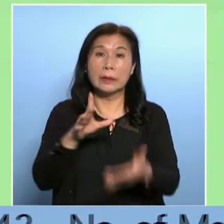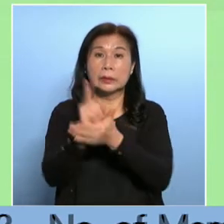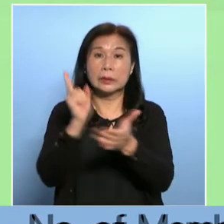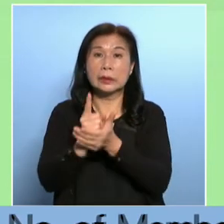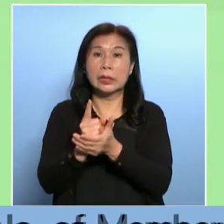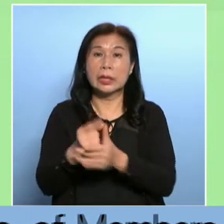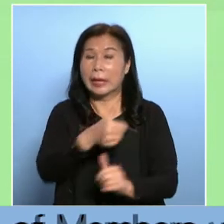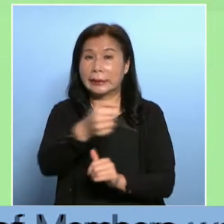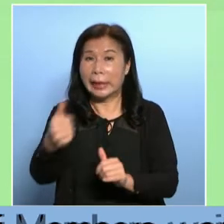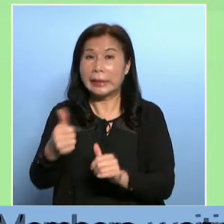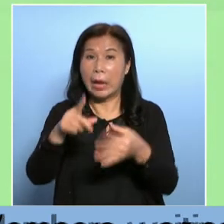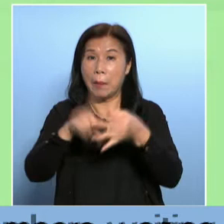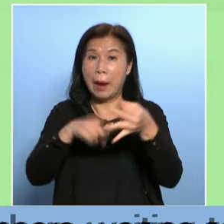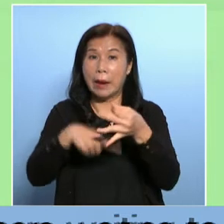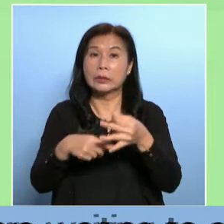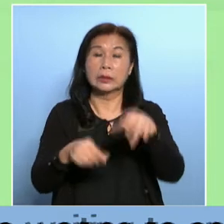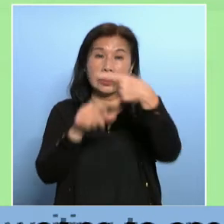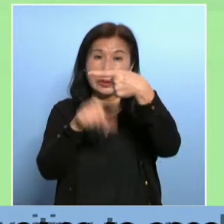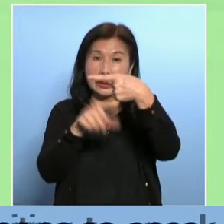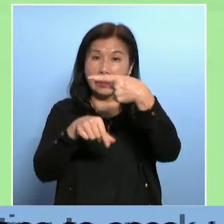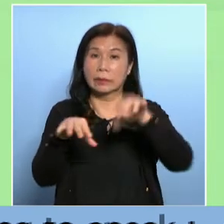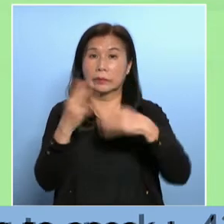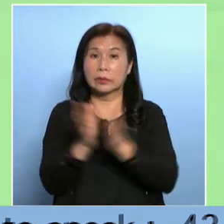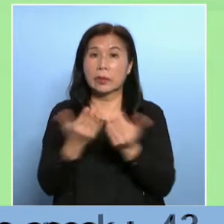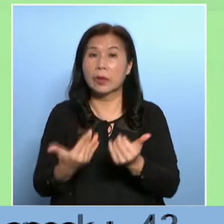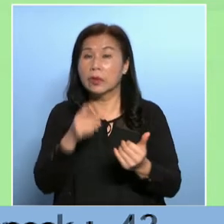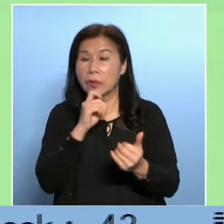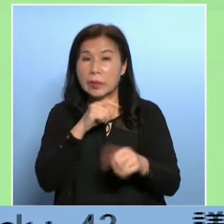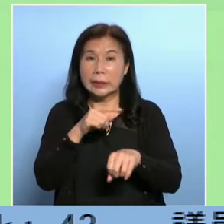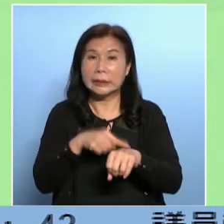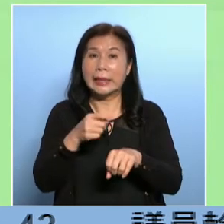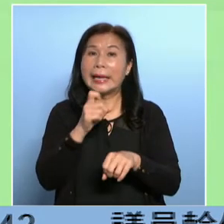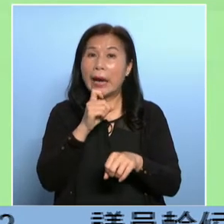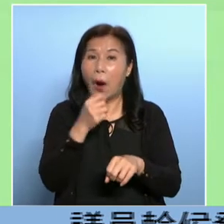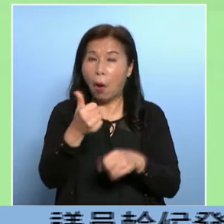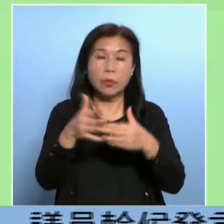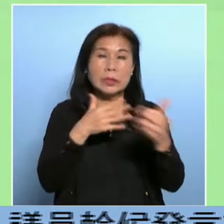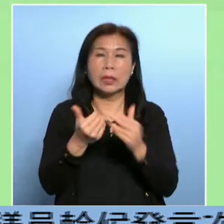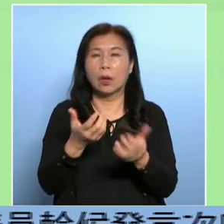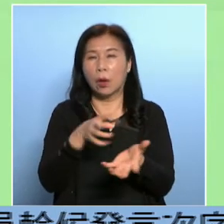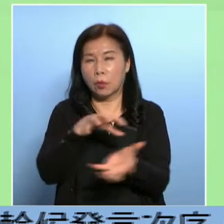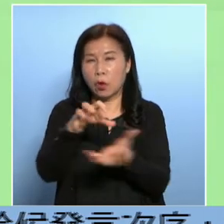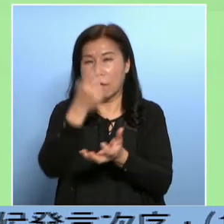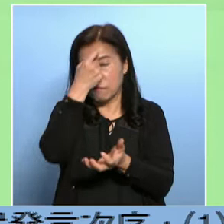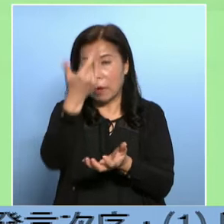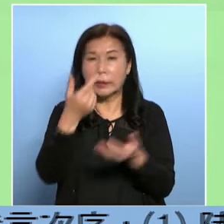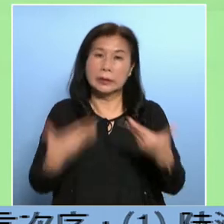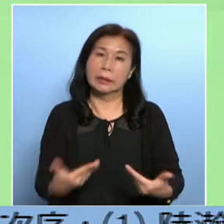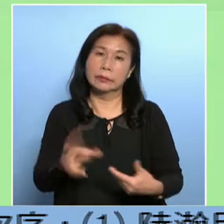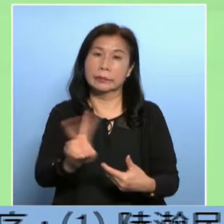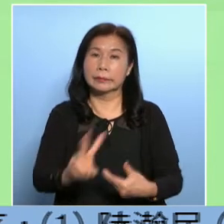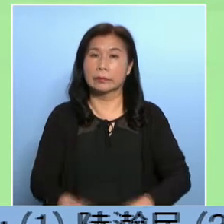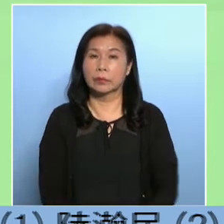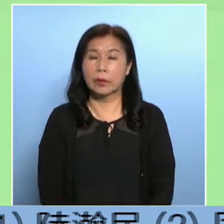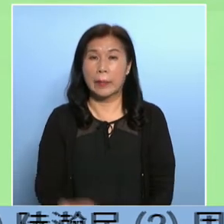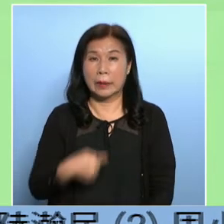itself. On last year's PA debate on January, I described that the PA is